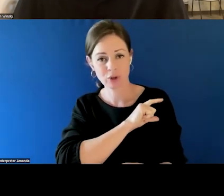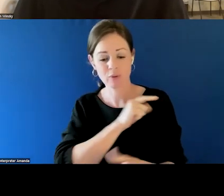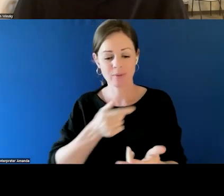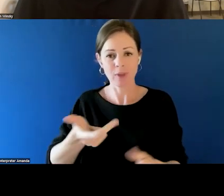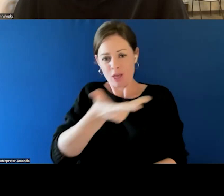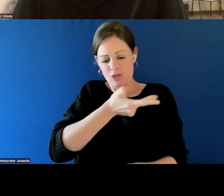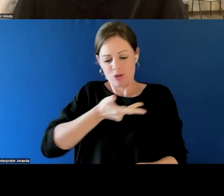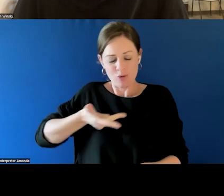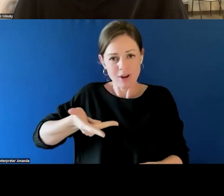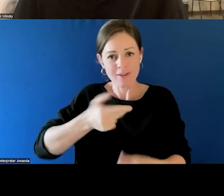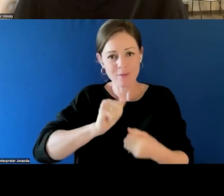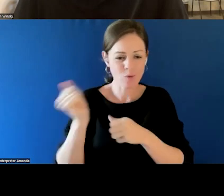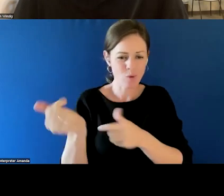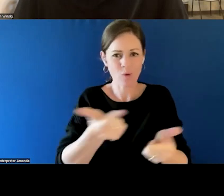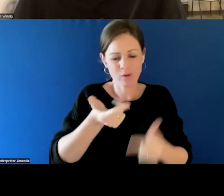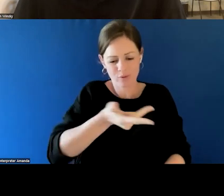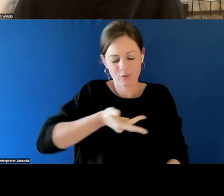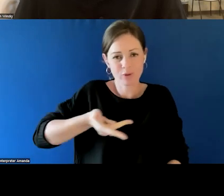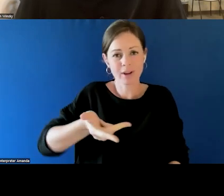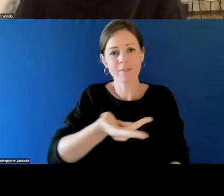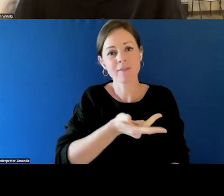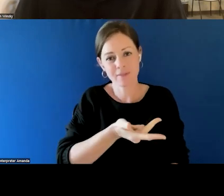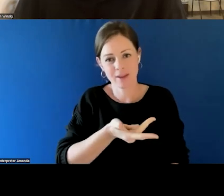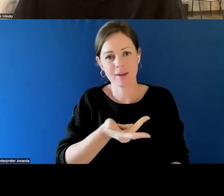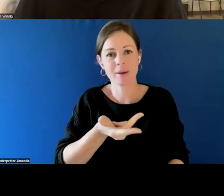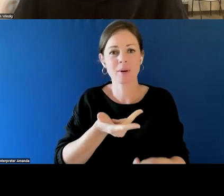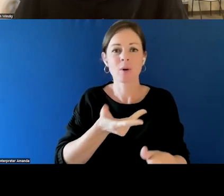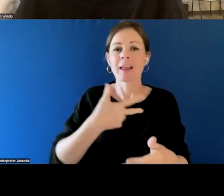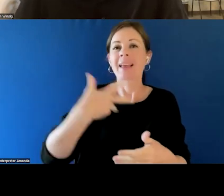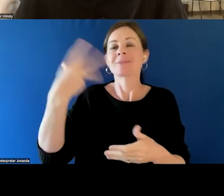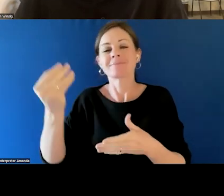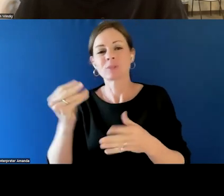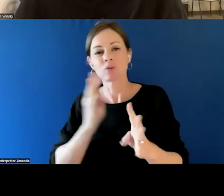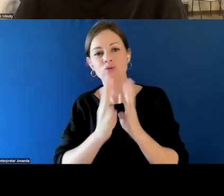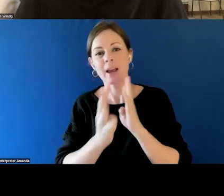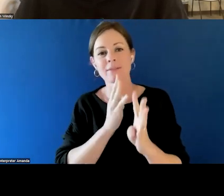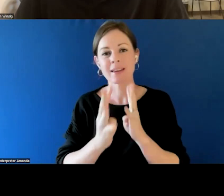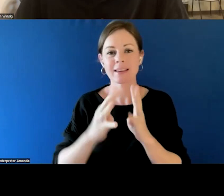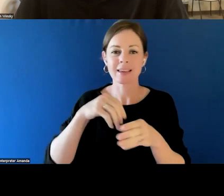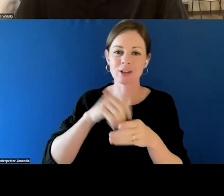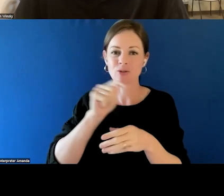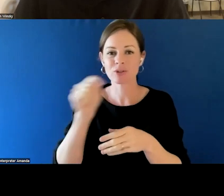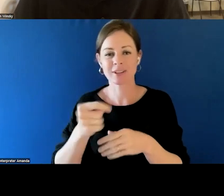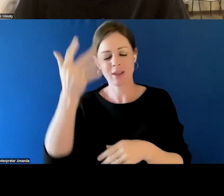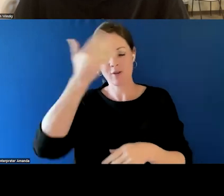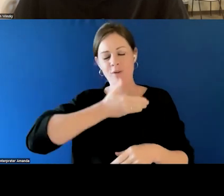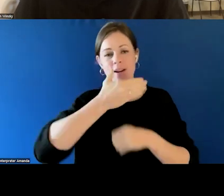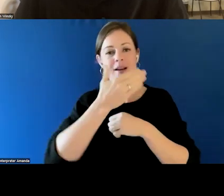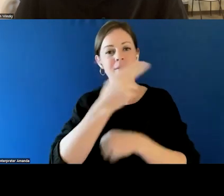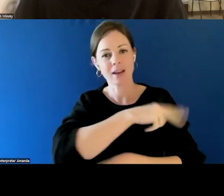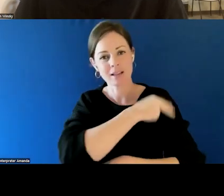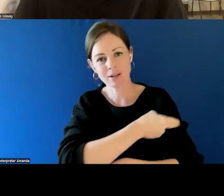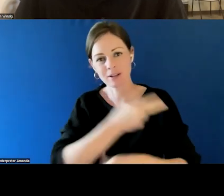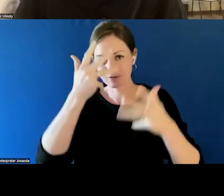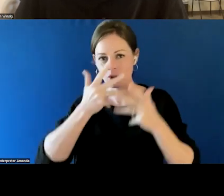those individuals ended up out into traffic on a major road in Tucson in front of our county hospital. And unfortunately,